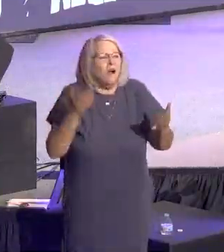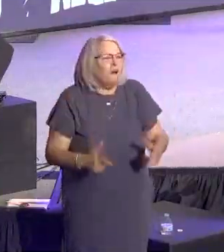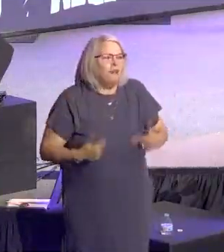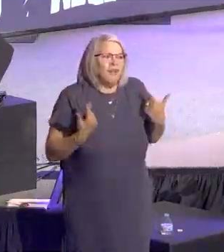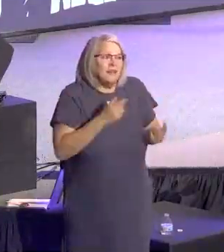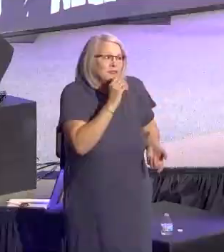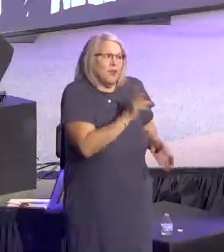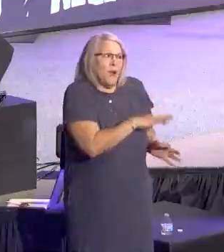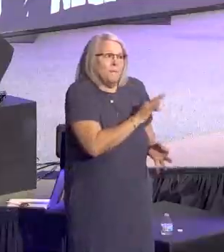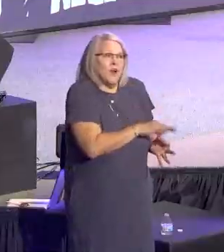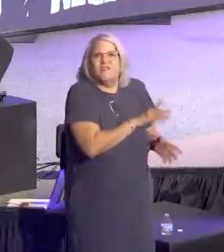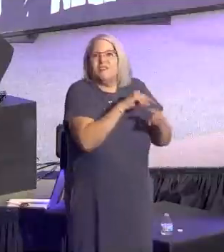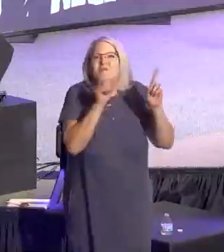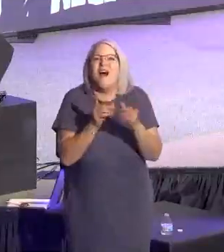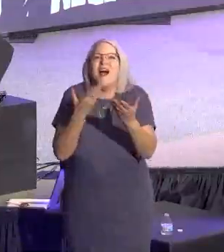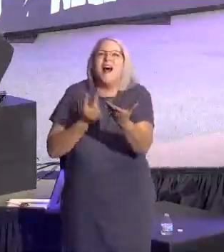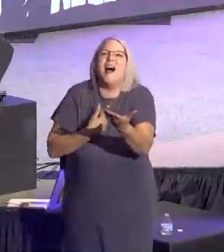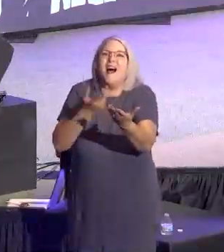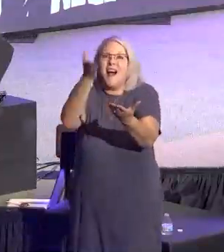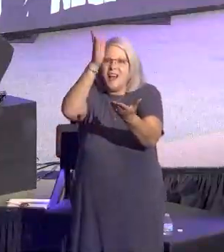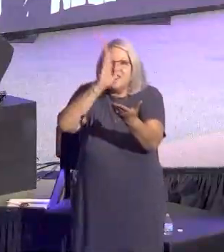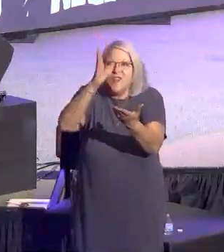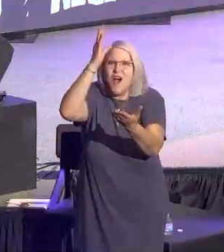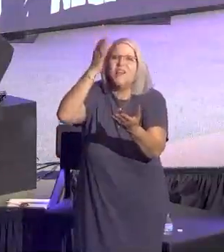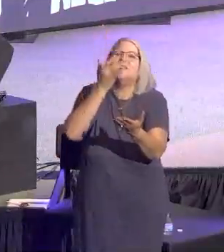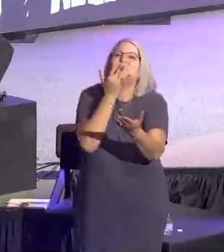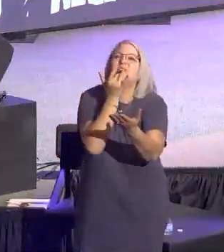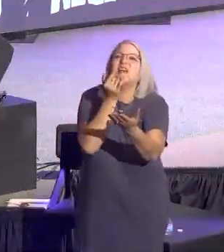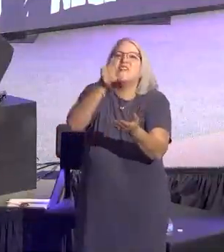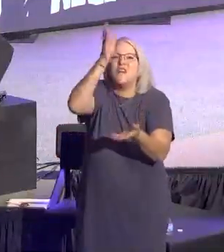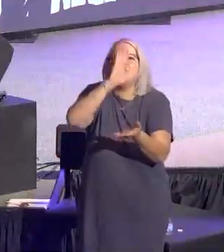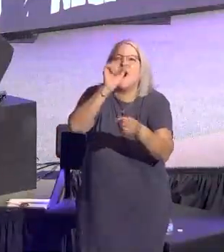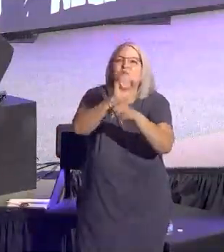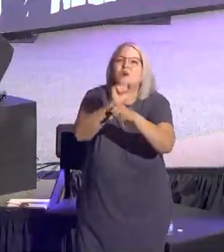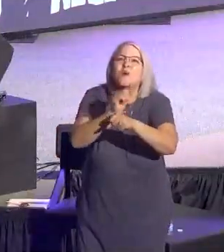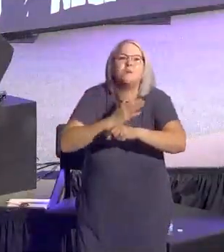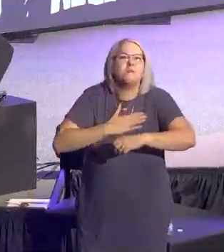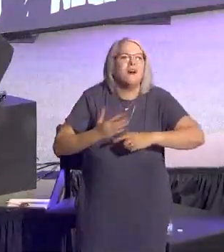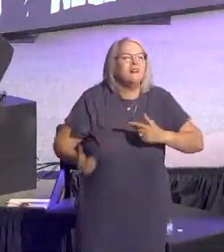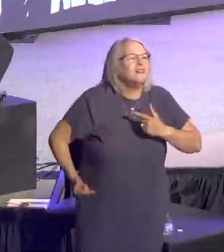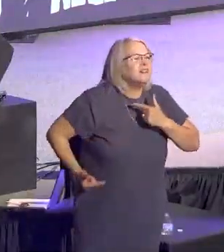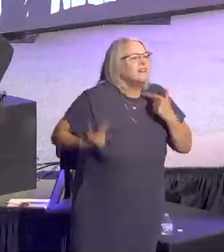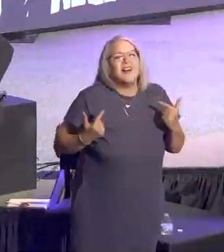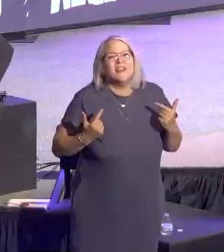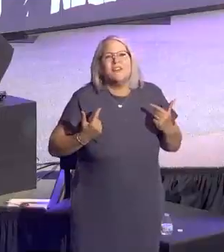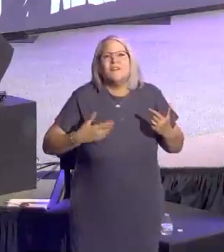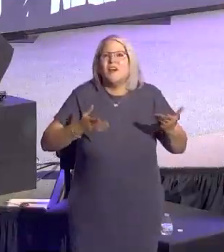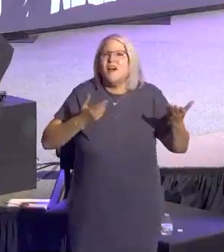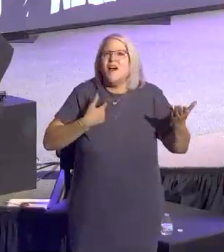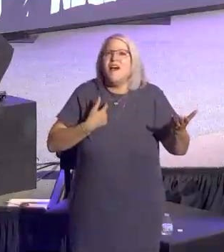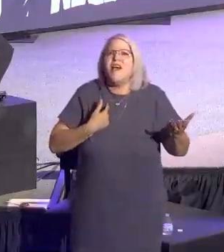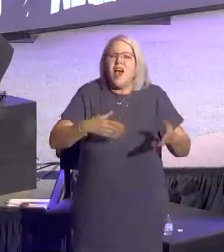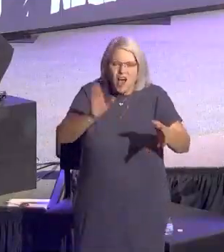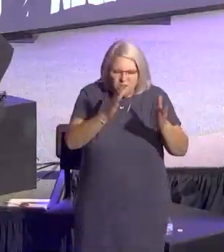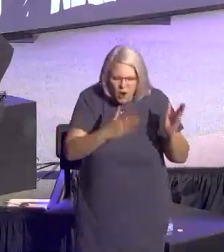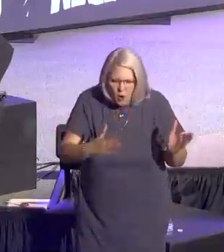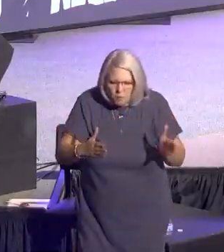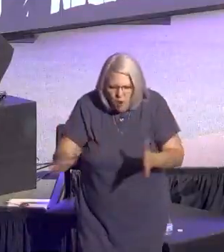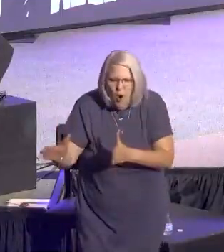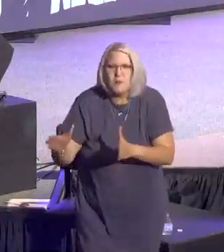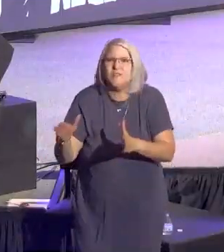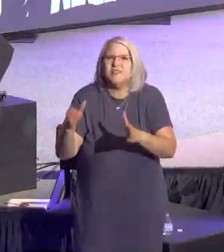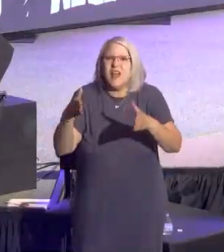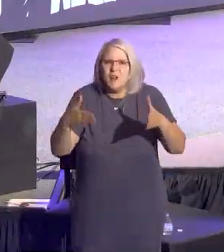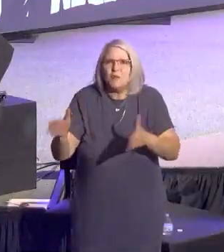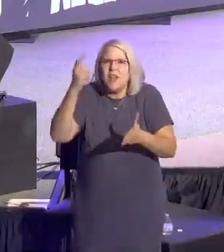be perfect, but guess what? I have God's favor. I have God working in my life. I have God with a purpose and a plan for